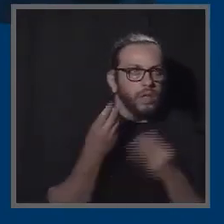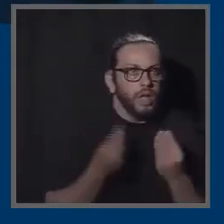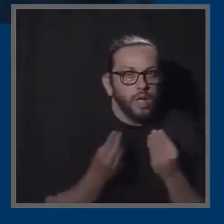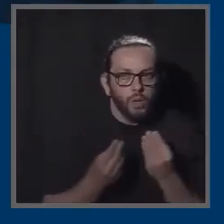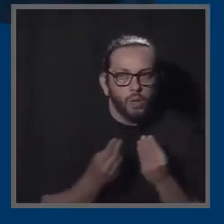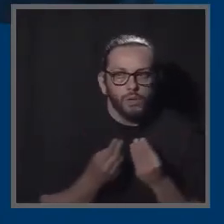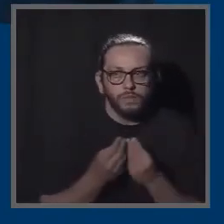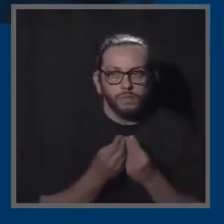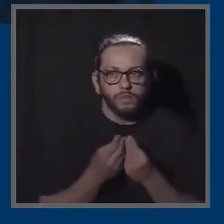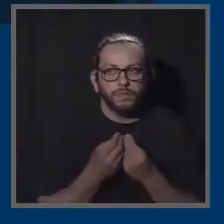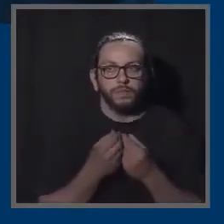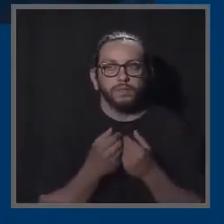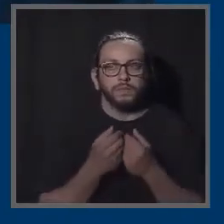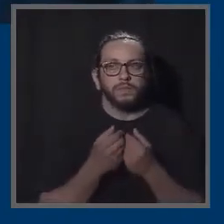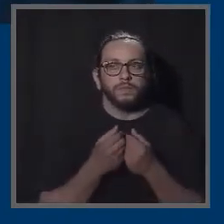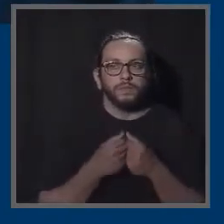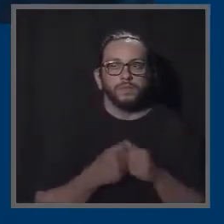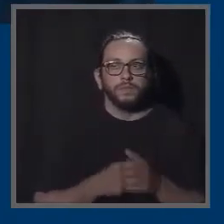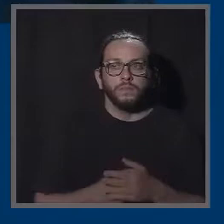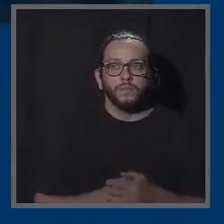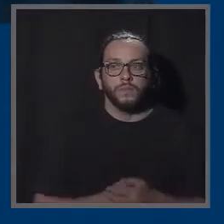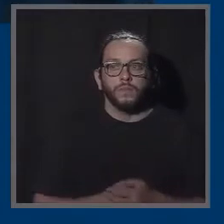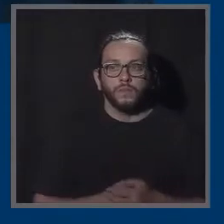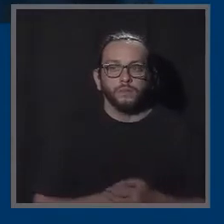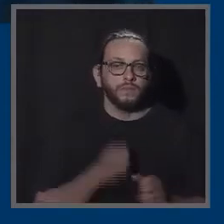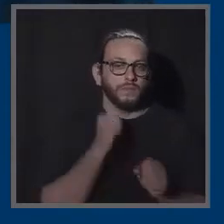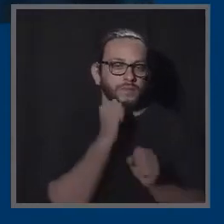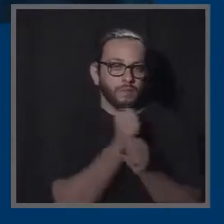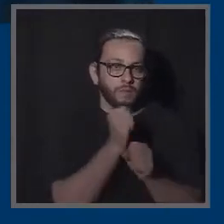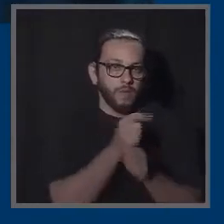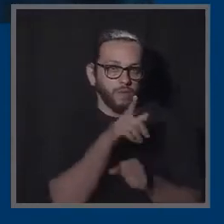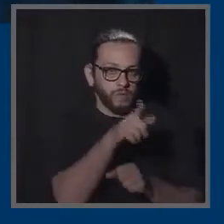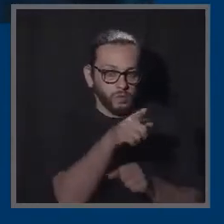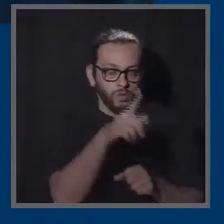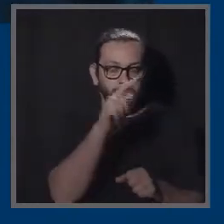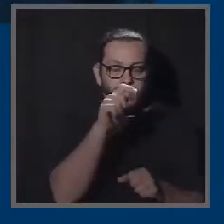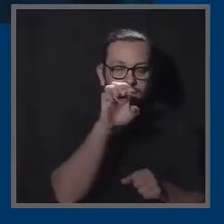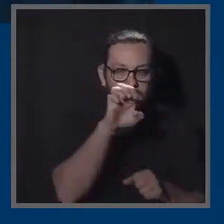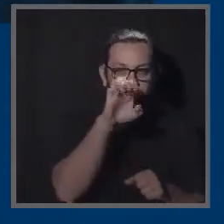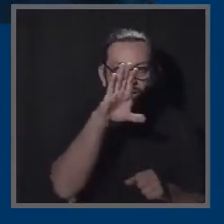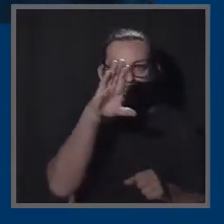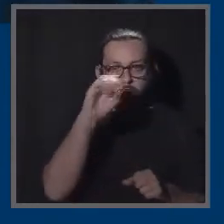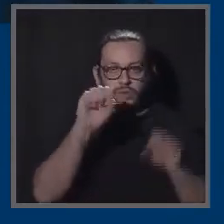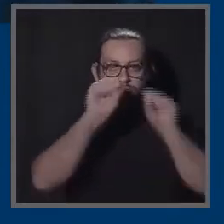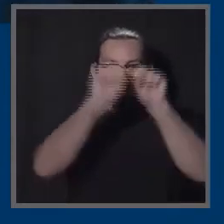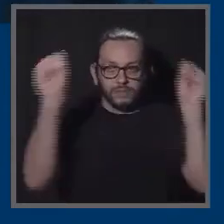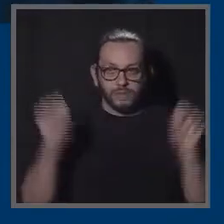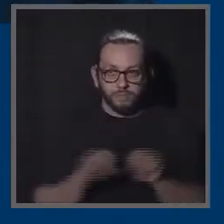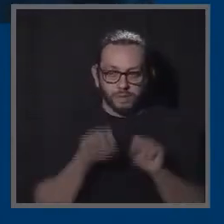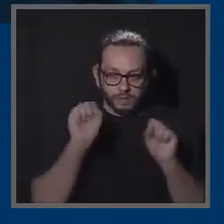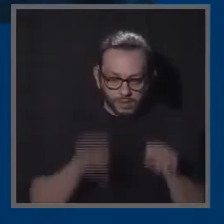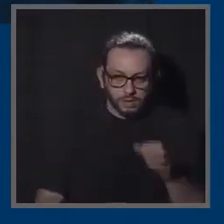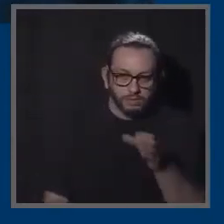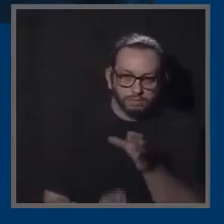across the ecosystem to make it flourish, to continue on the metaphor that Sarah was using earlier?